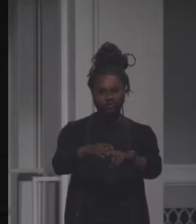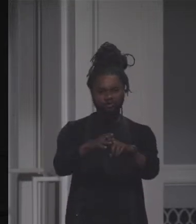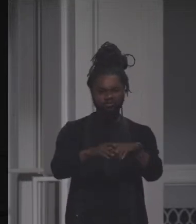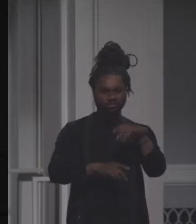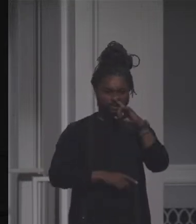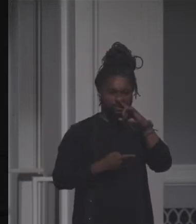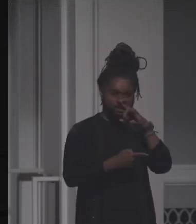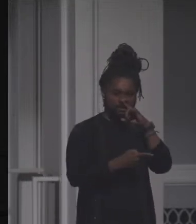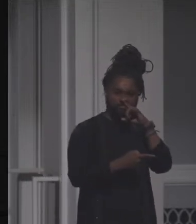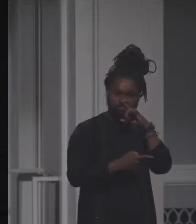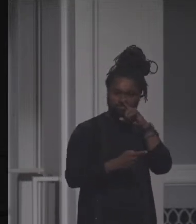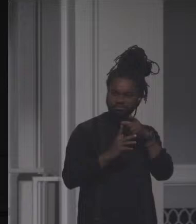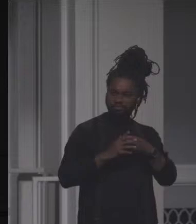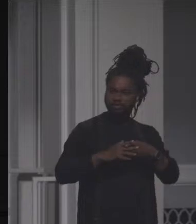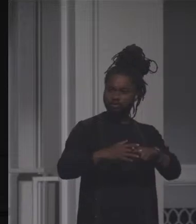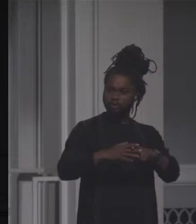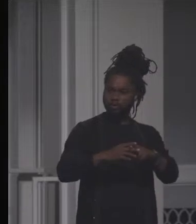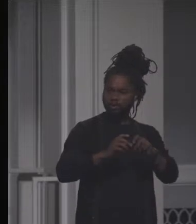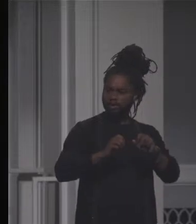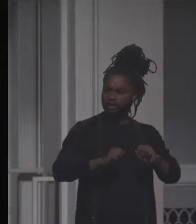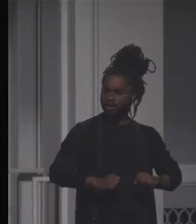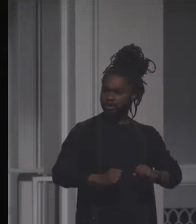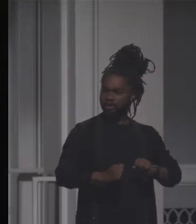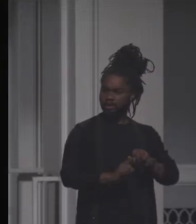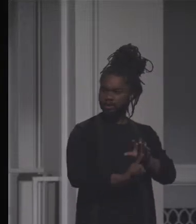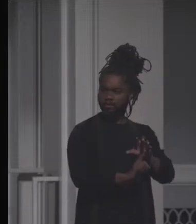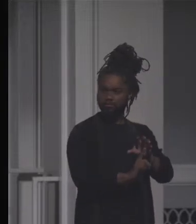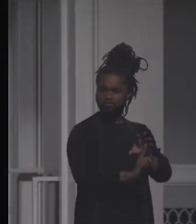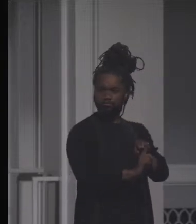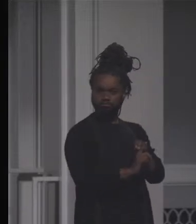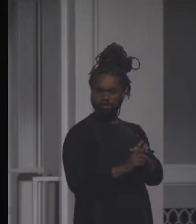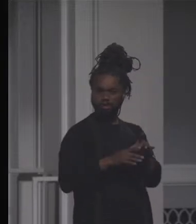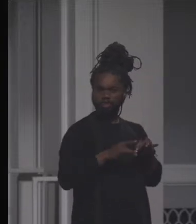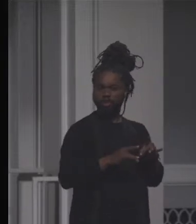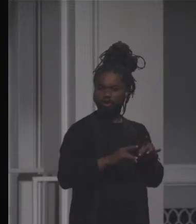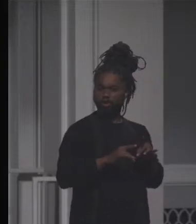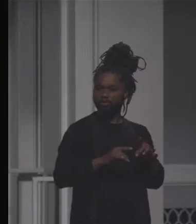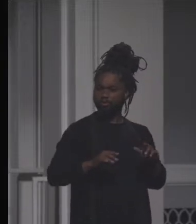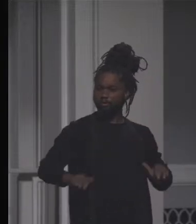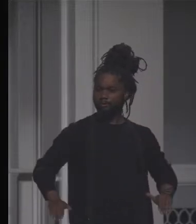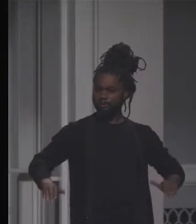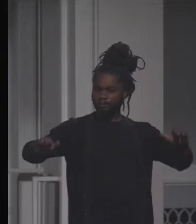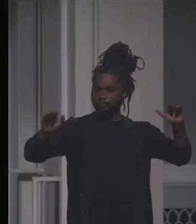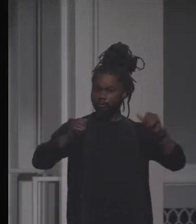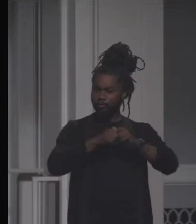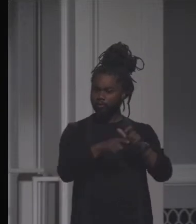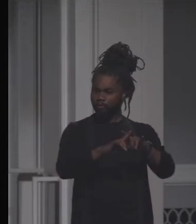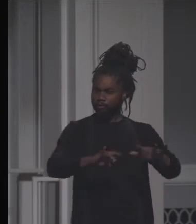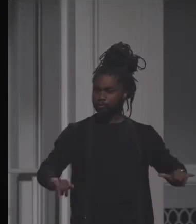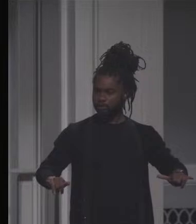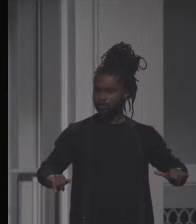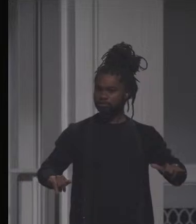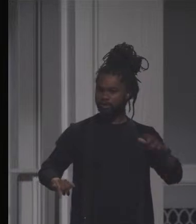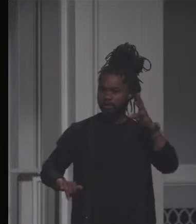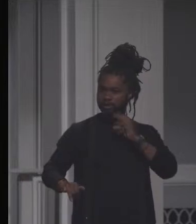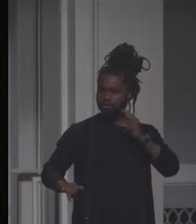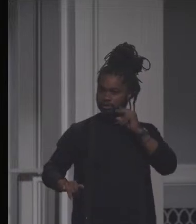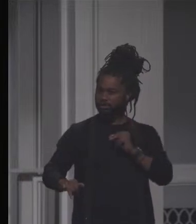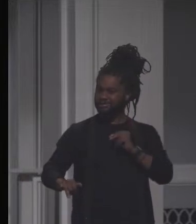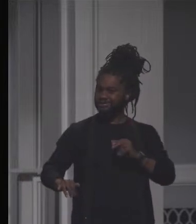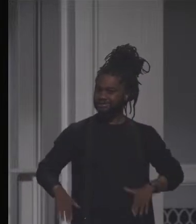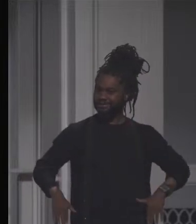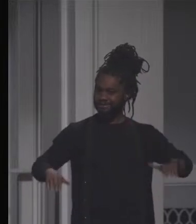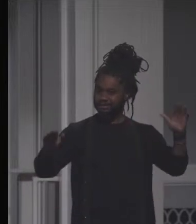child? So we can learn alongside her, we can encounter the world as she does